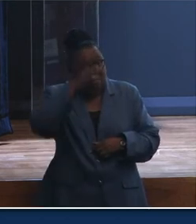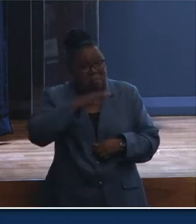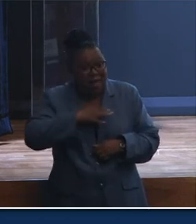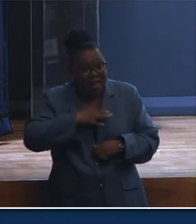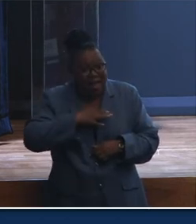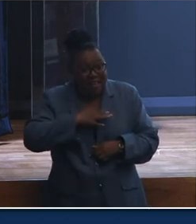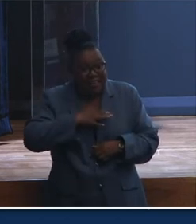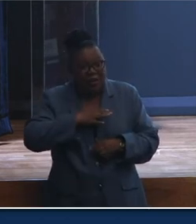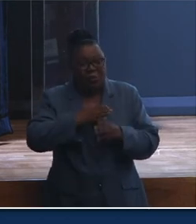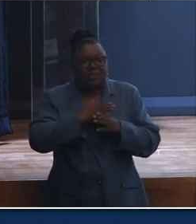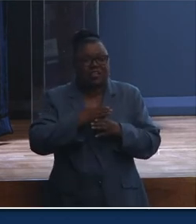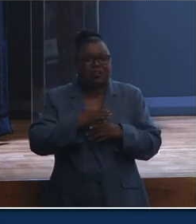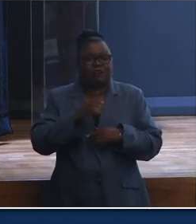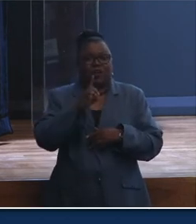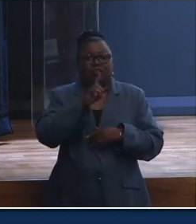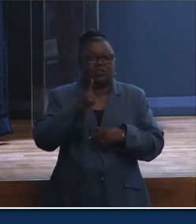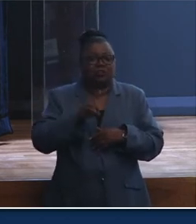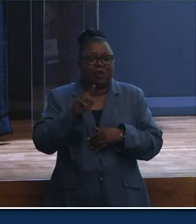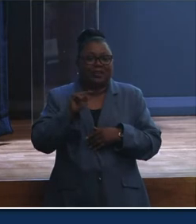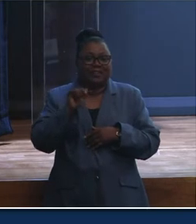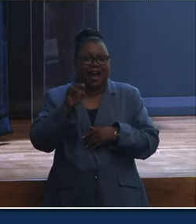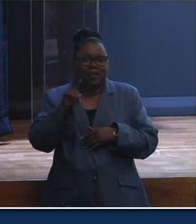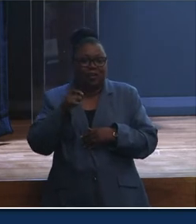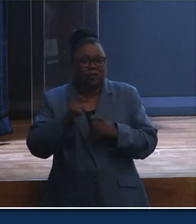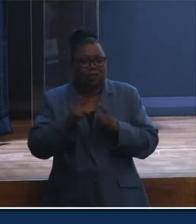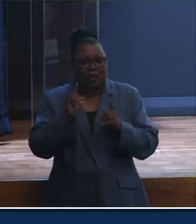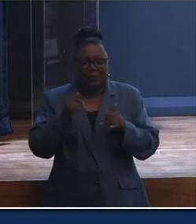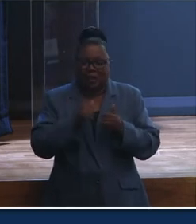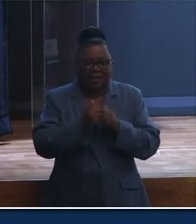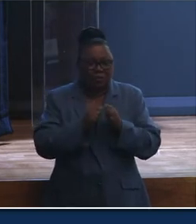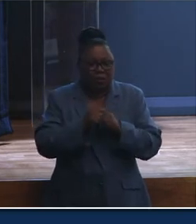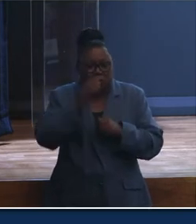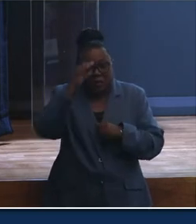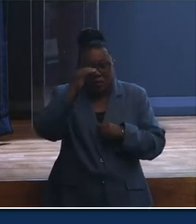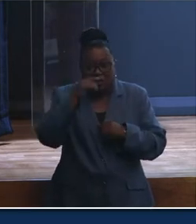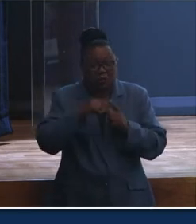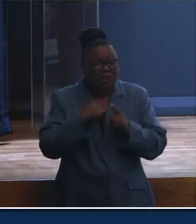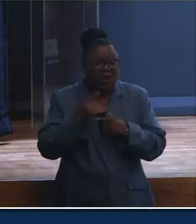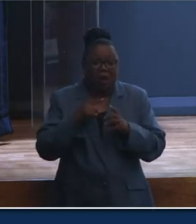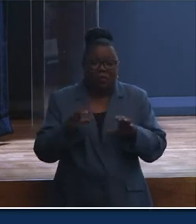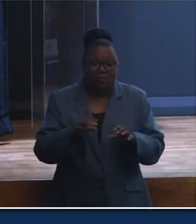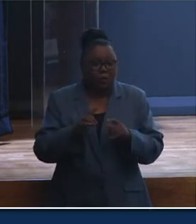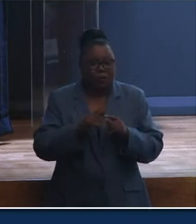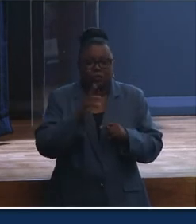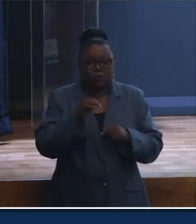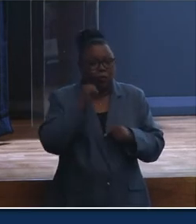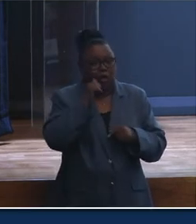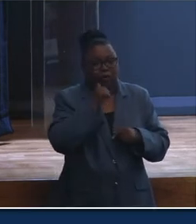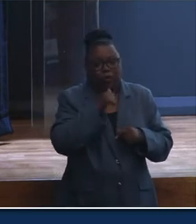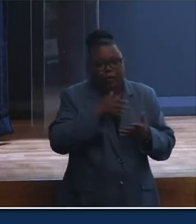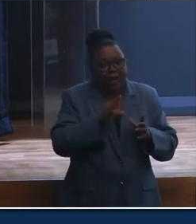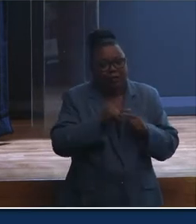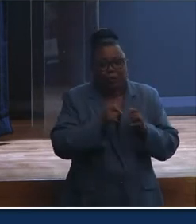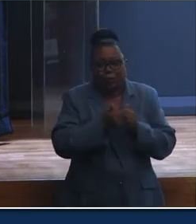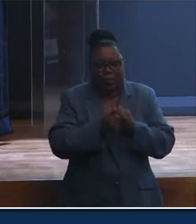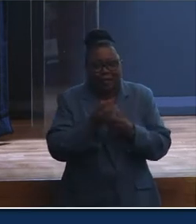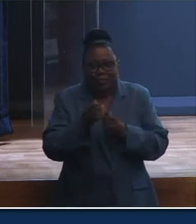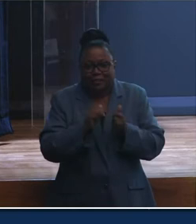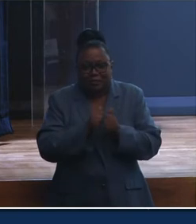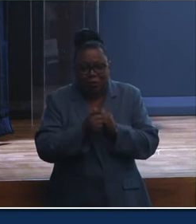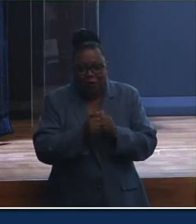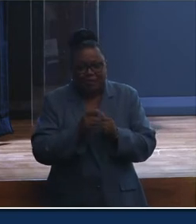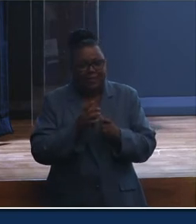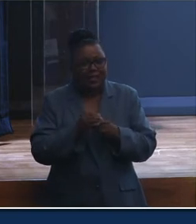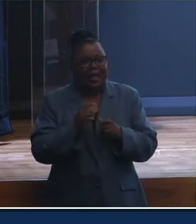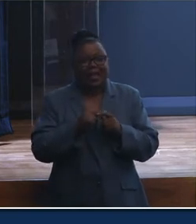We're cheering for the Detroit Tigers, Al Kaline. When I'm playing sports with the boys, which is what I always did, because there were no other girls who were allowed to play sports, and